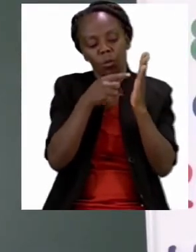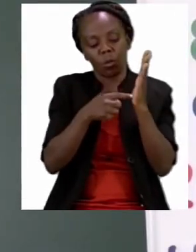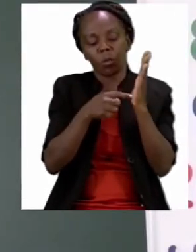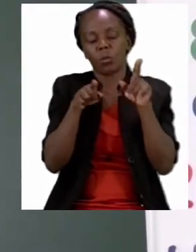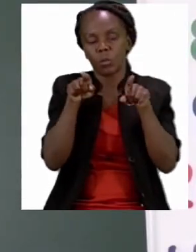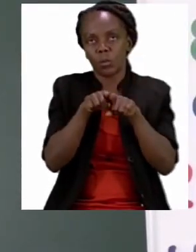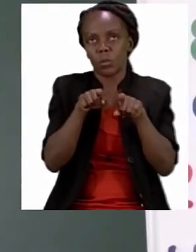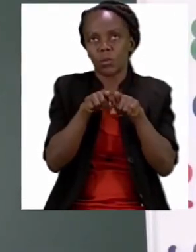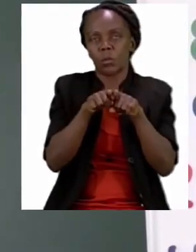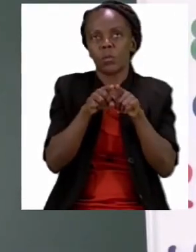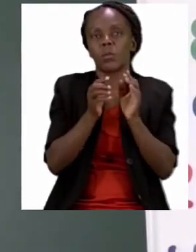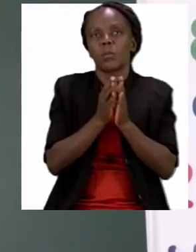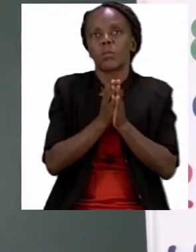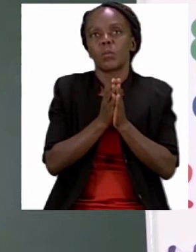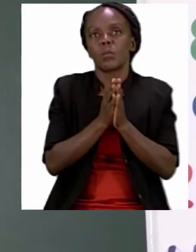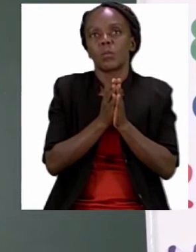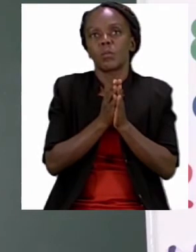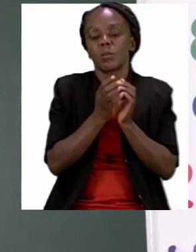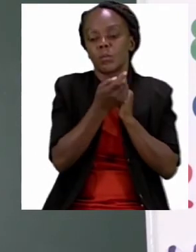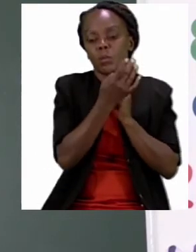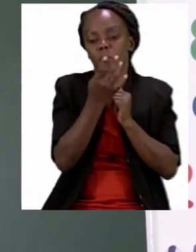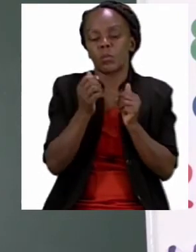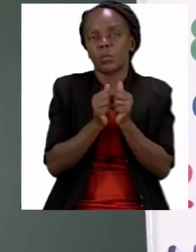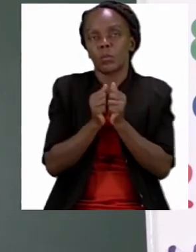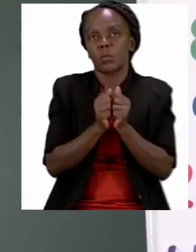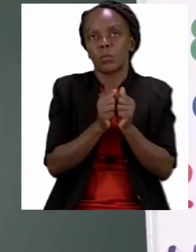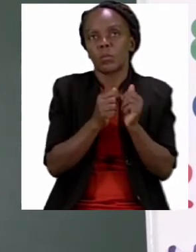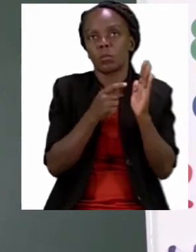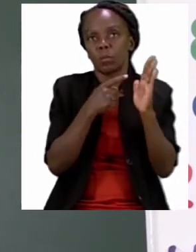1, 2, 3, 4. Let's count them again together.